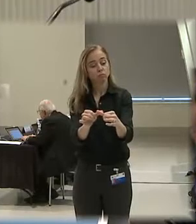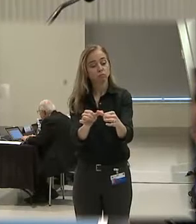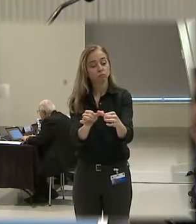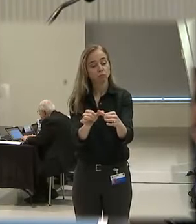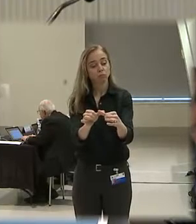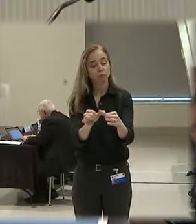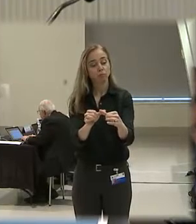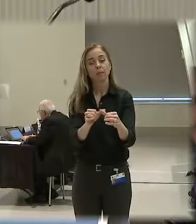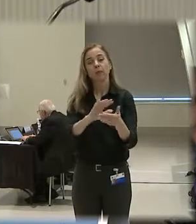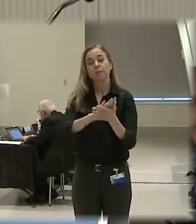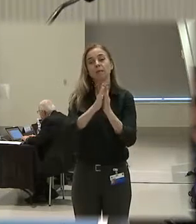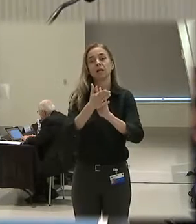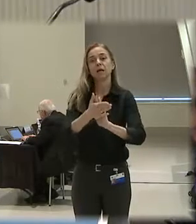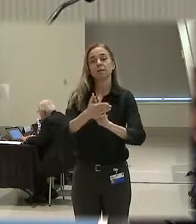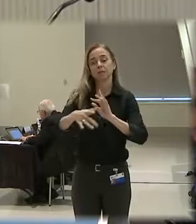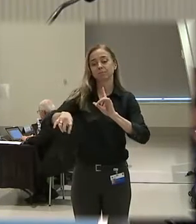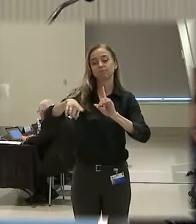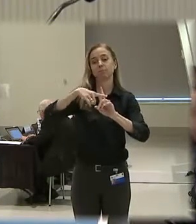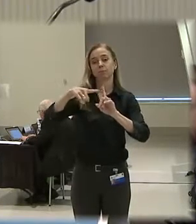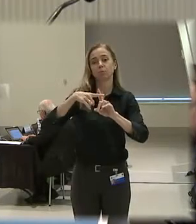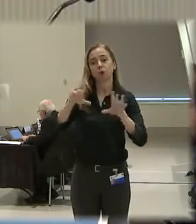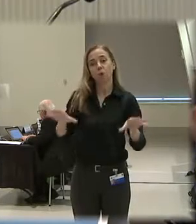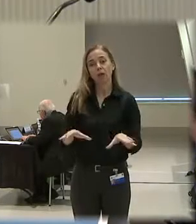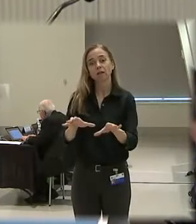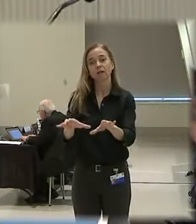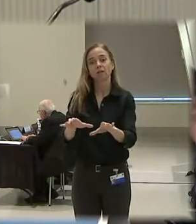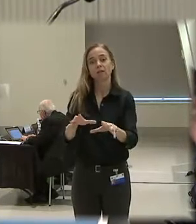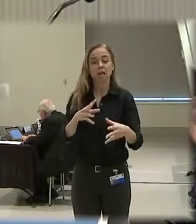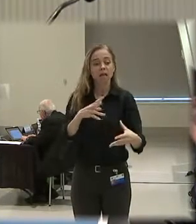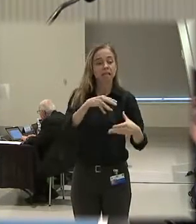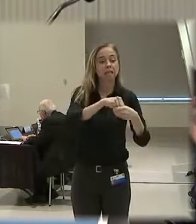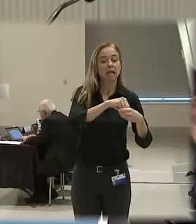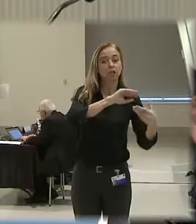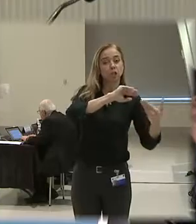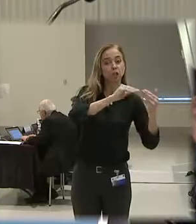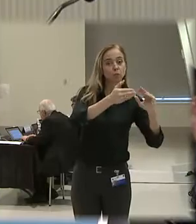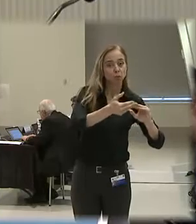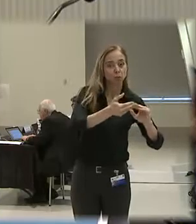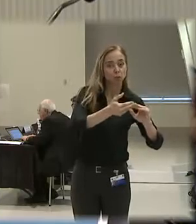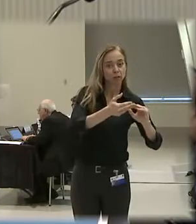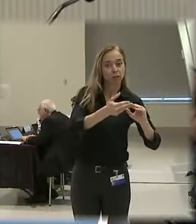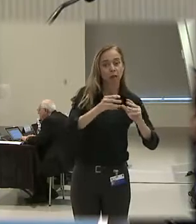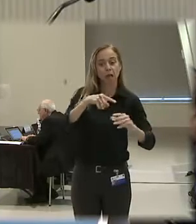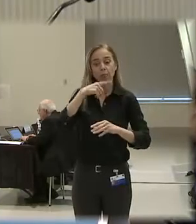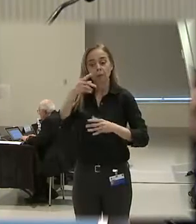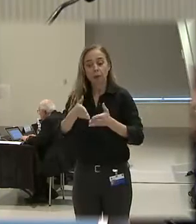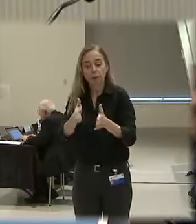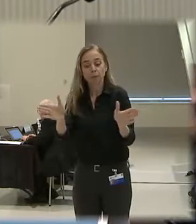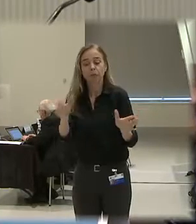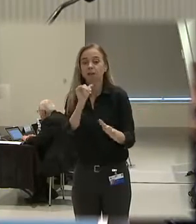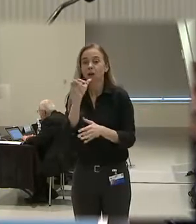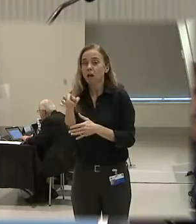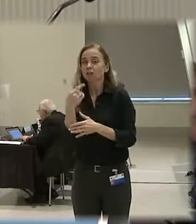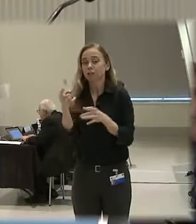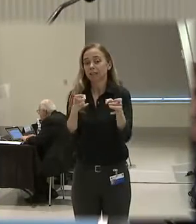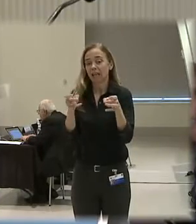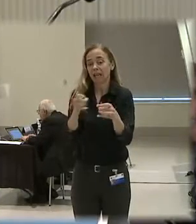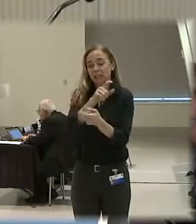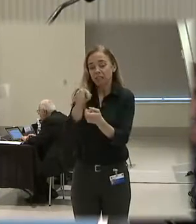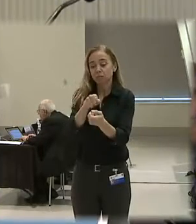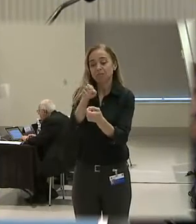being progressive in the way that you look at engaging communities and the public not only helps you in handling those